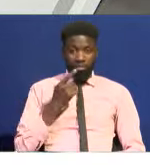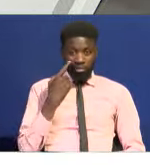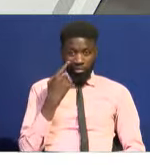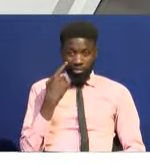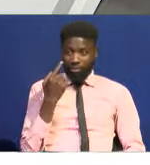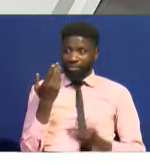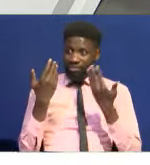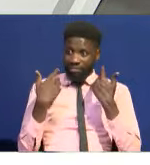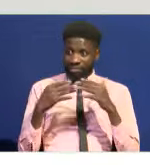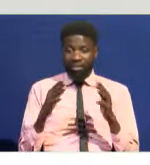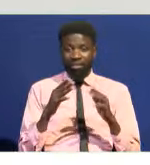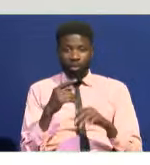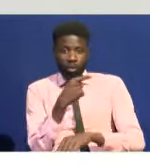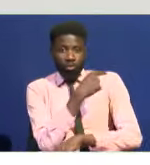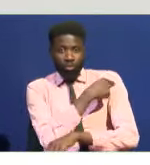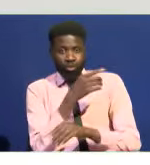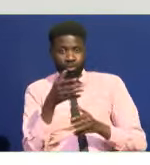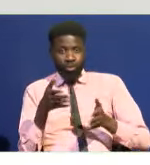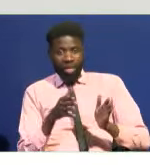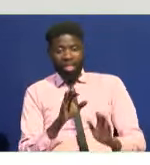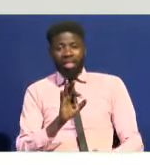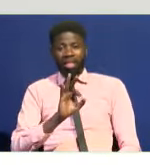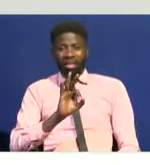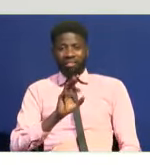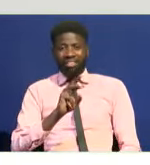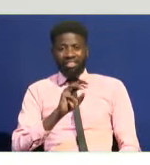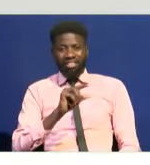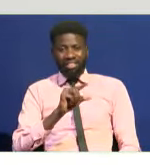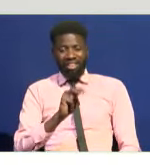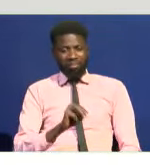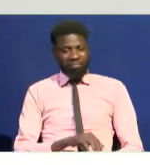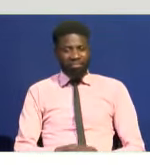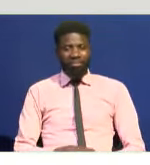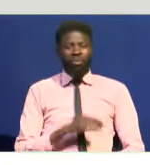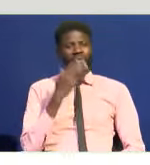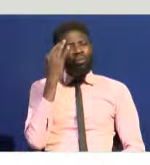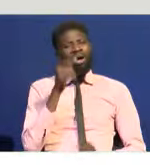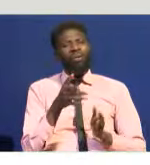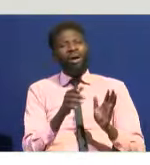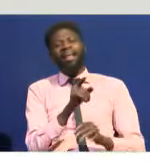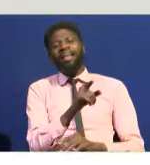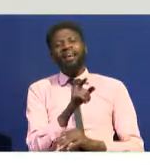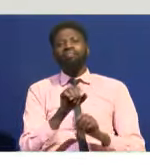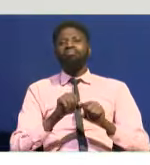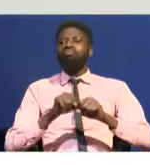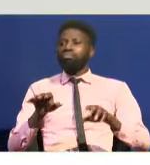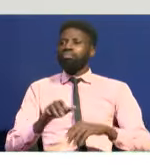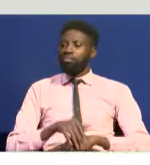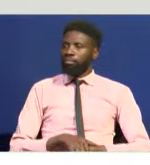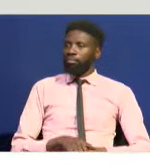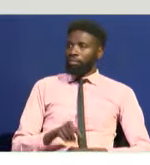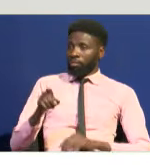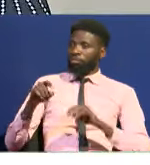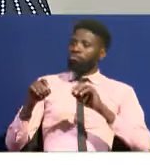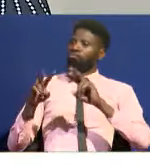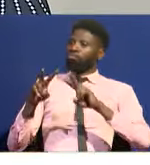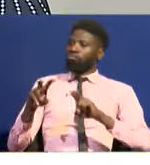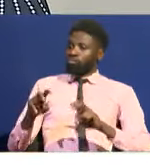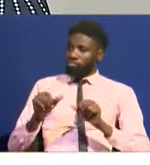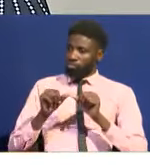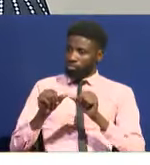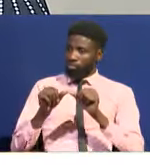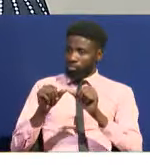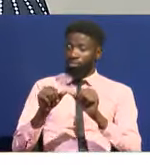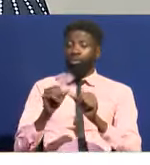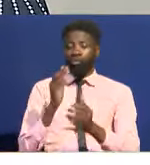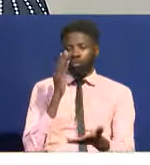is this form of FGM now taking root, or rather becoming popular? It is still under research, though it has